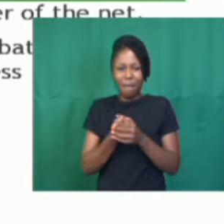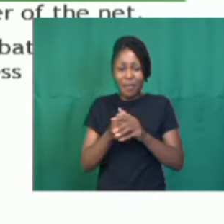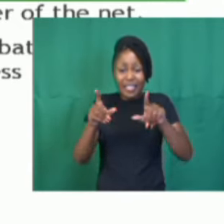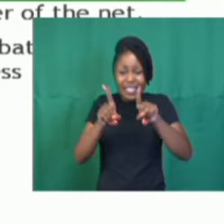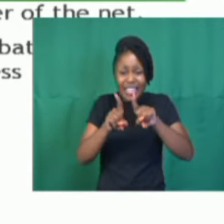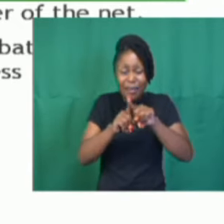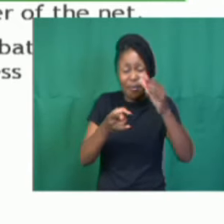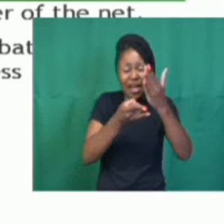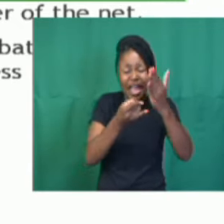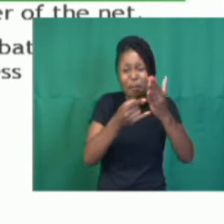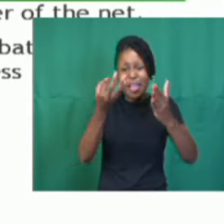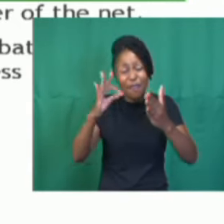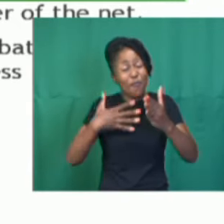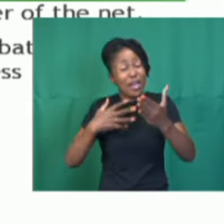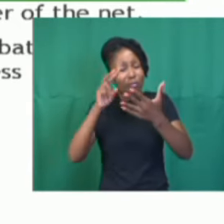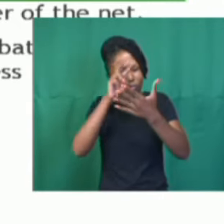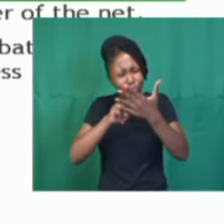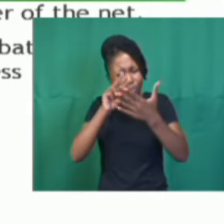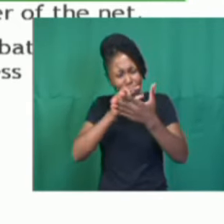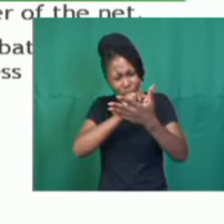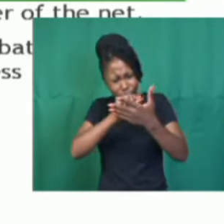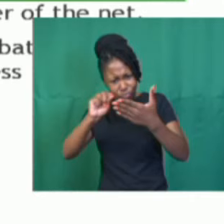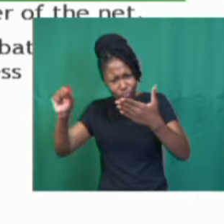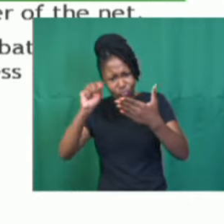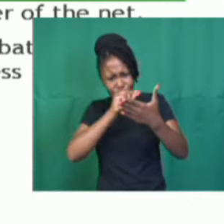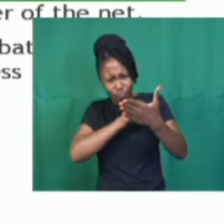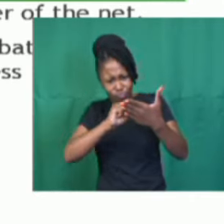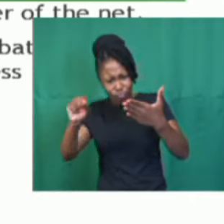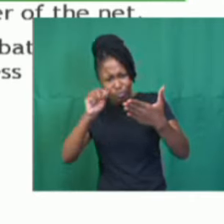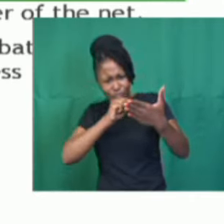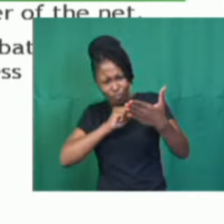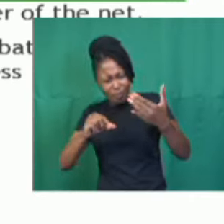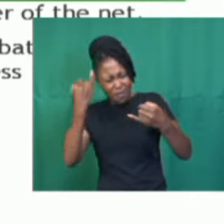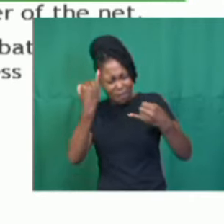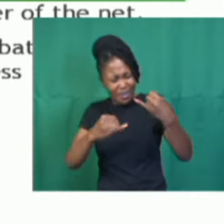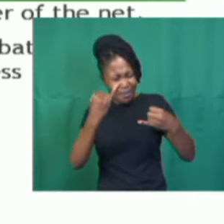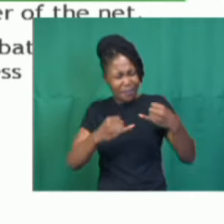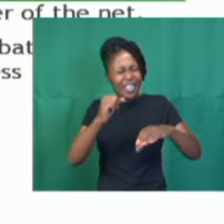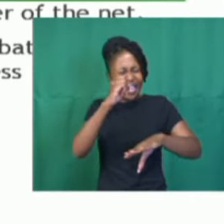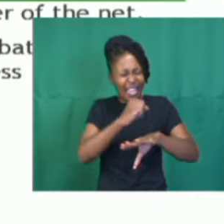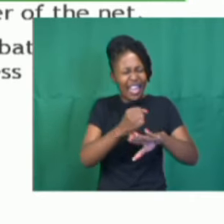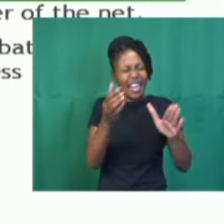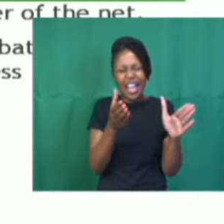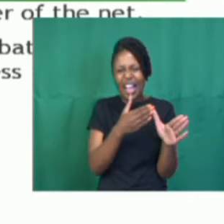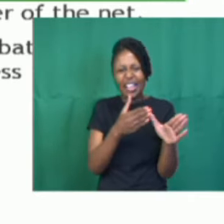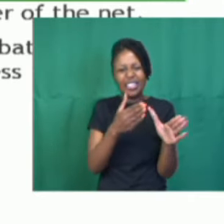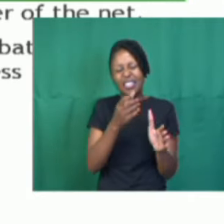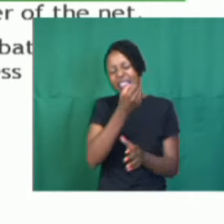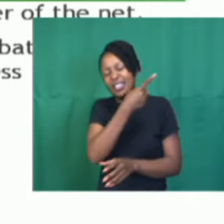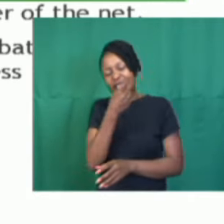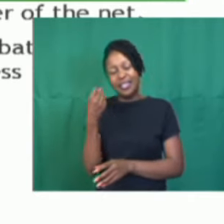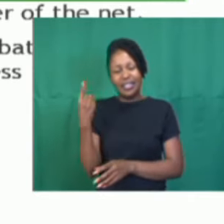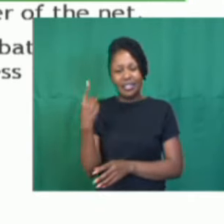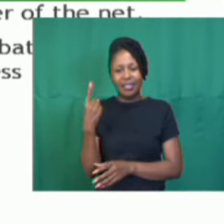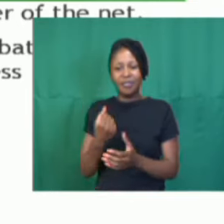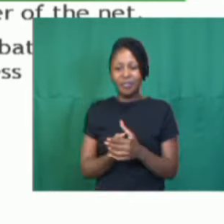are already underlined, because they simply stand out for you as you try to respond to the question. So if it is not, it is